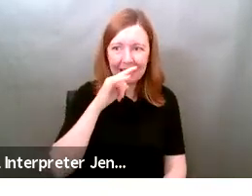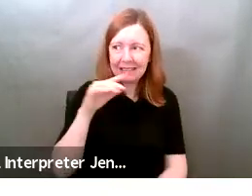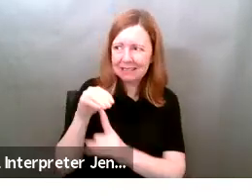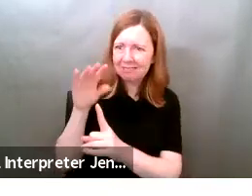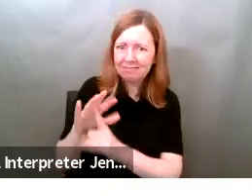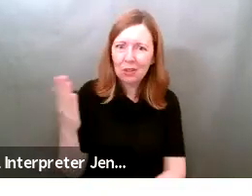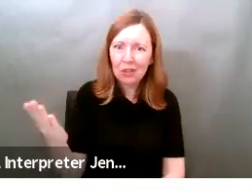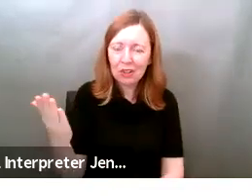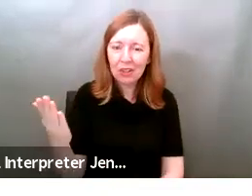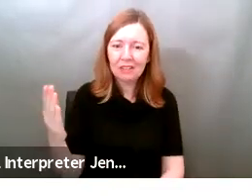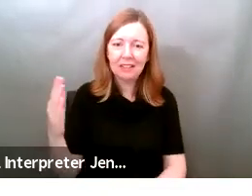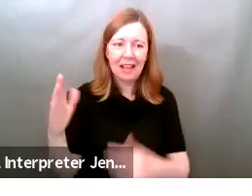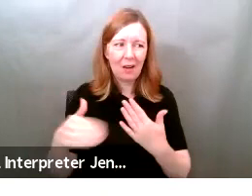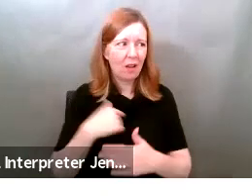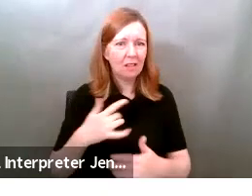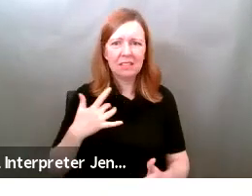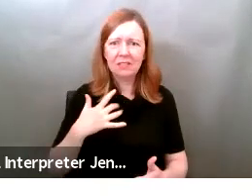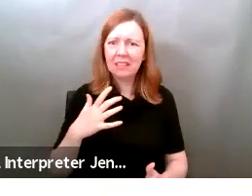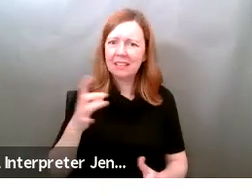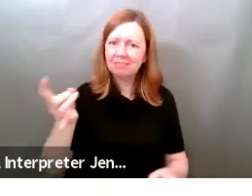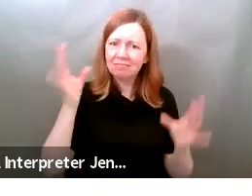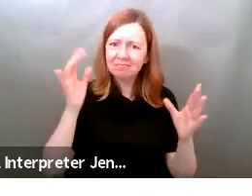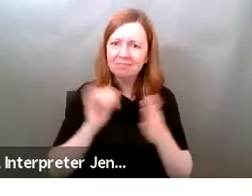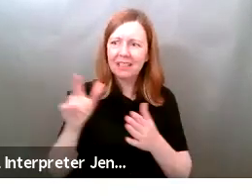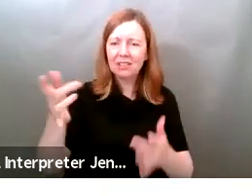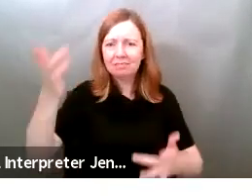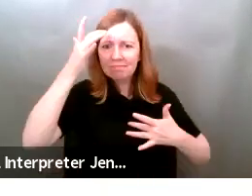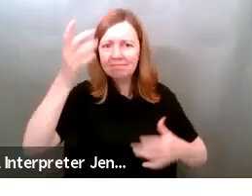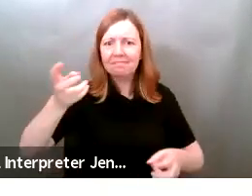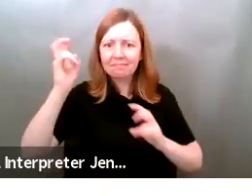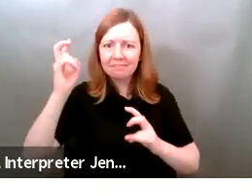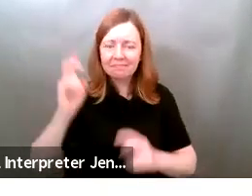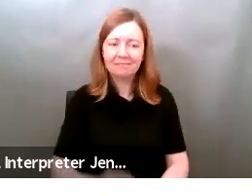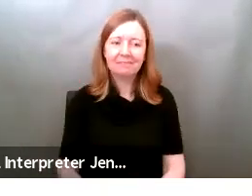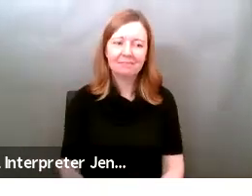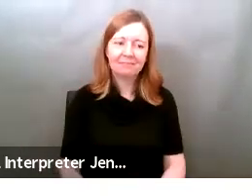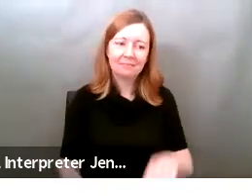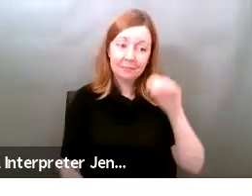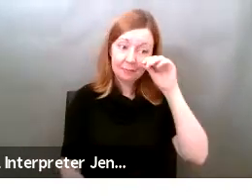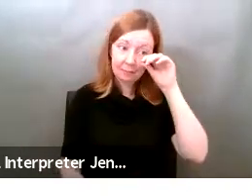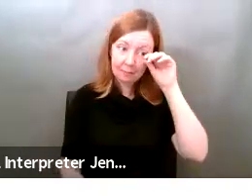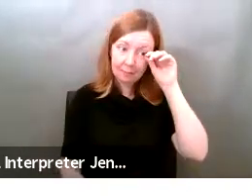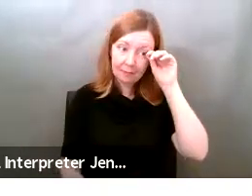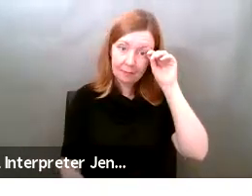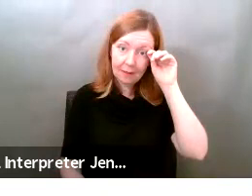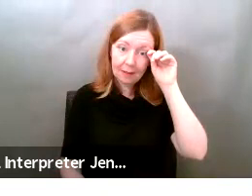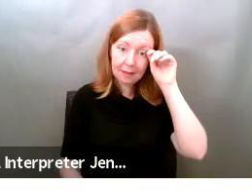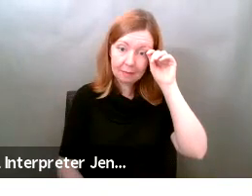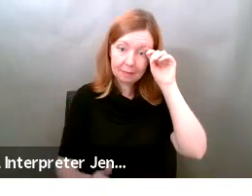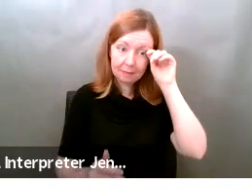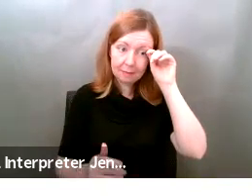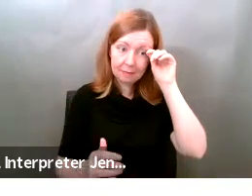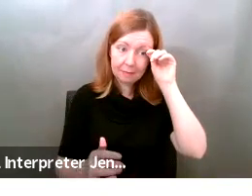sick and us all feeling horrible that she got ill. And then last is to try and help